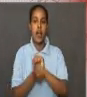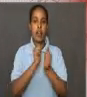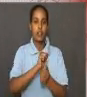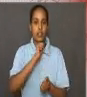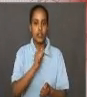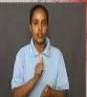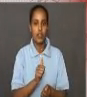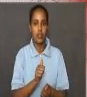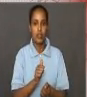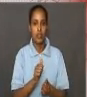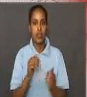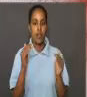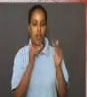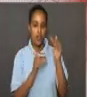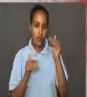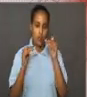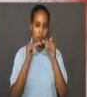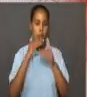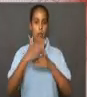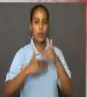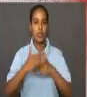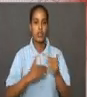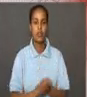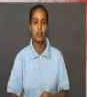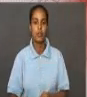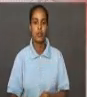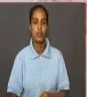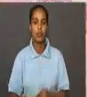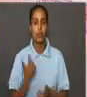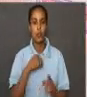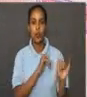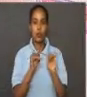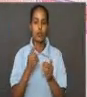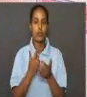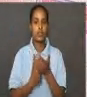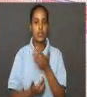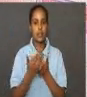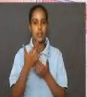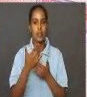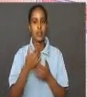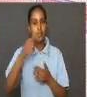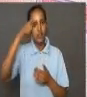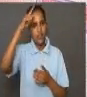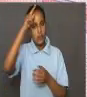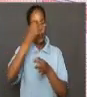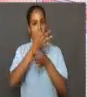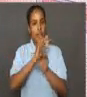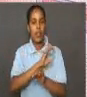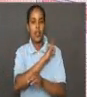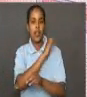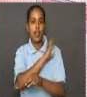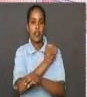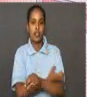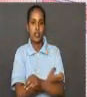remains unchanged in an equilibrium process. We also discussed Gibbs